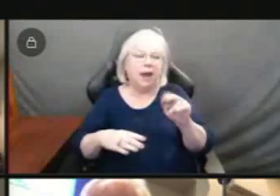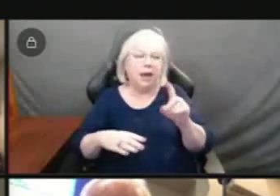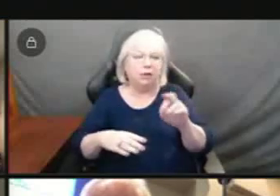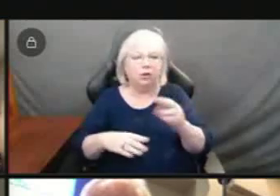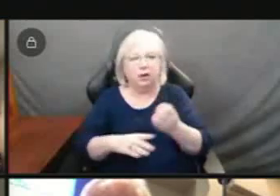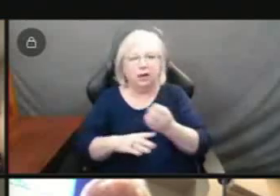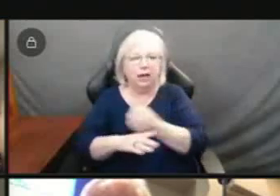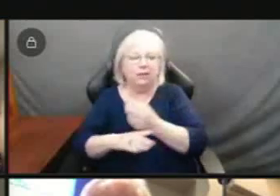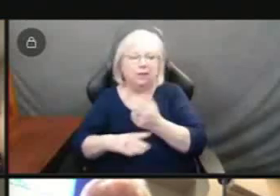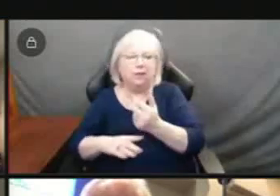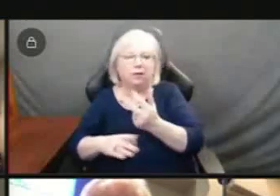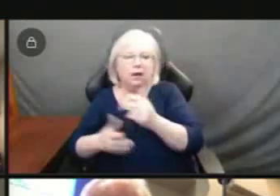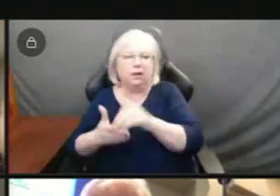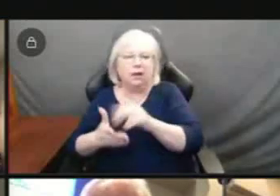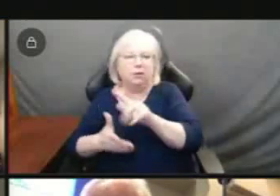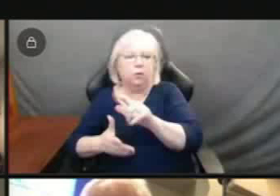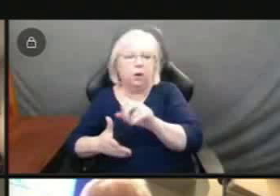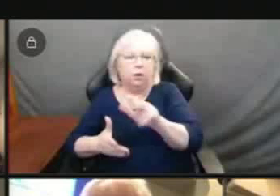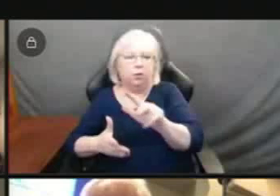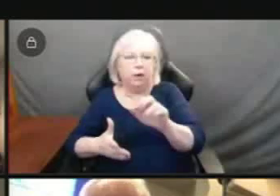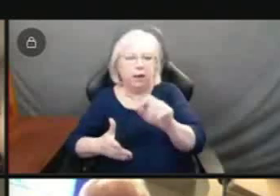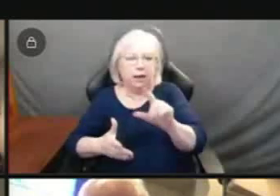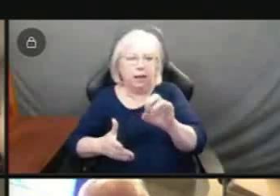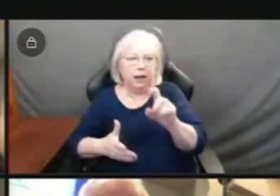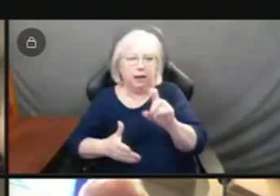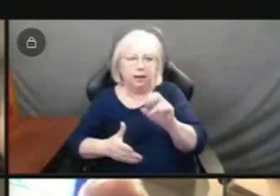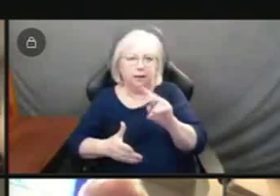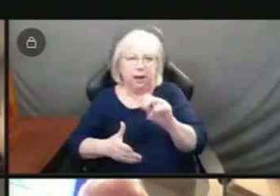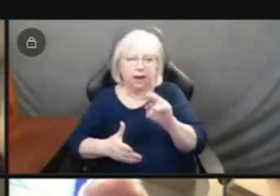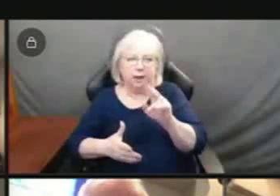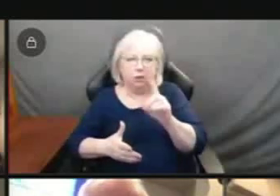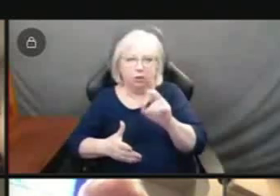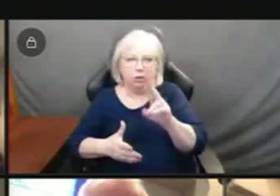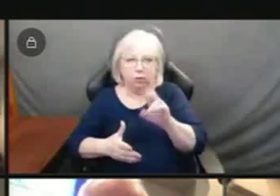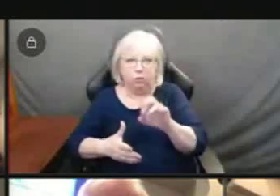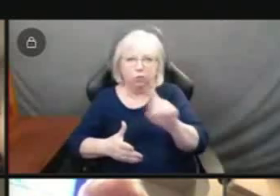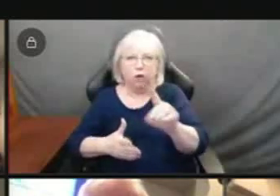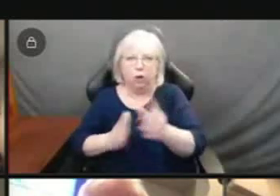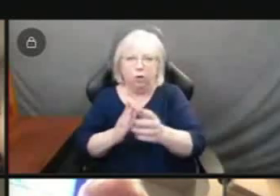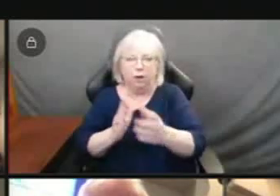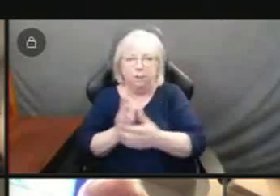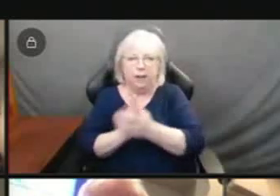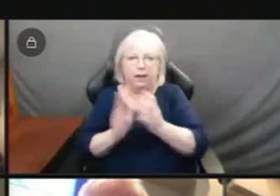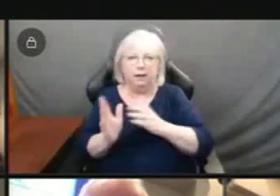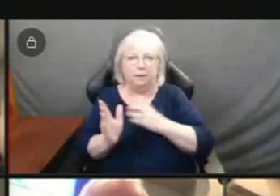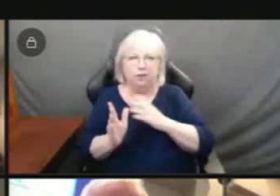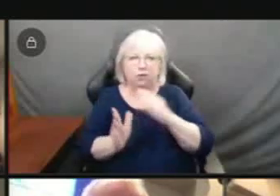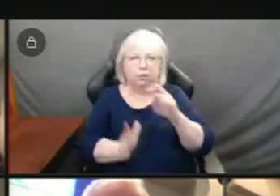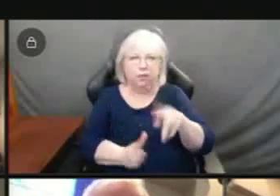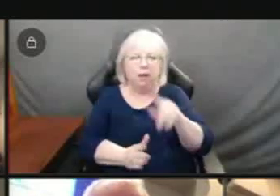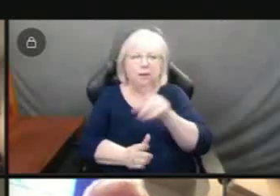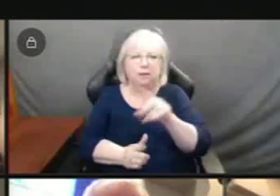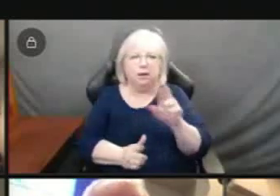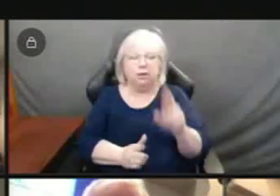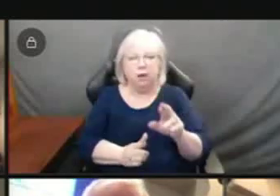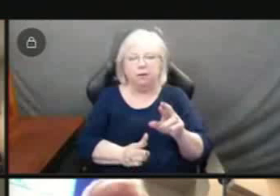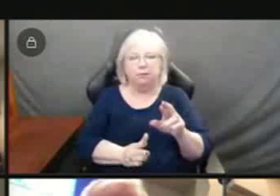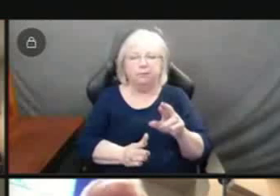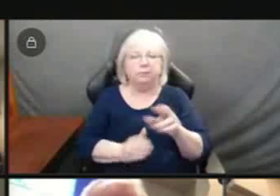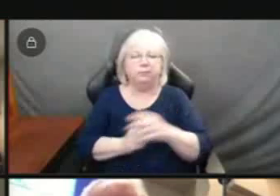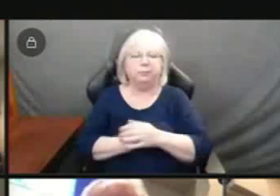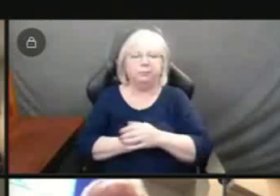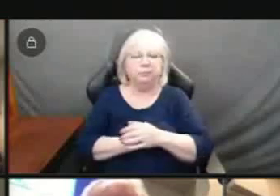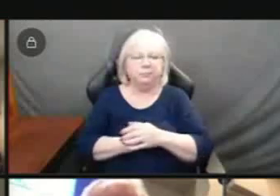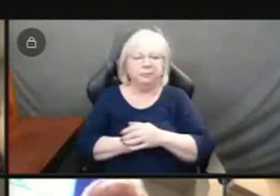of 13,103 Alexander Road, in the City of Little Rock, Arkansas, amending the official zoning map of the City of Little Rock, Arkansas, and for